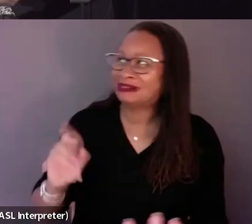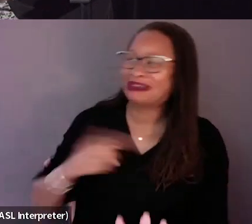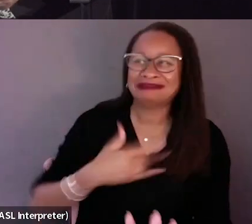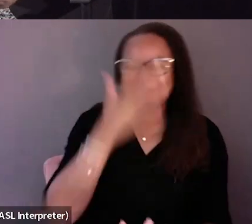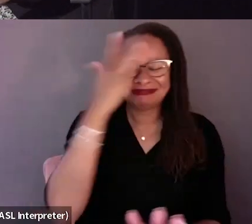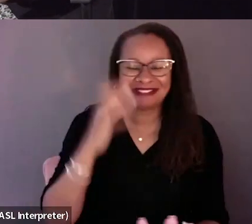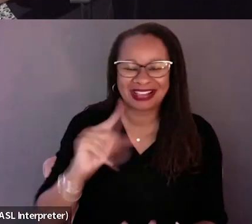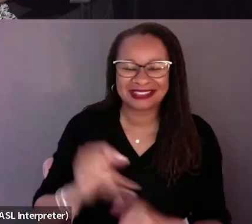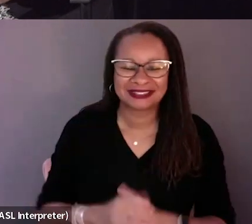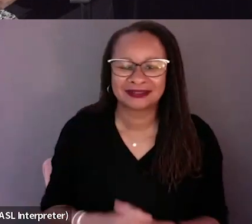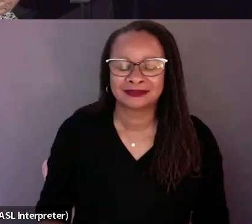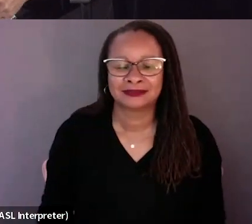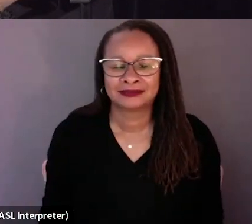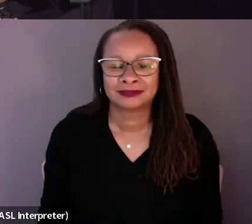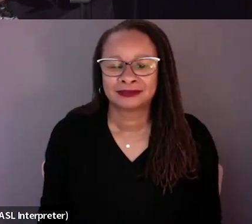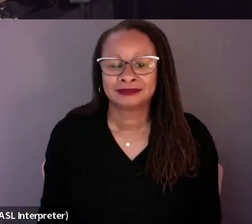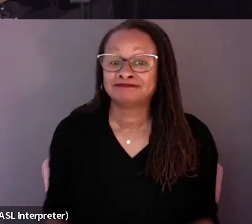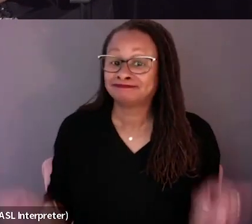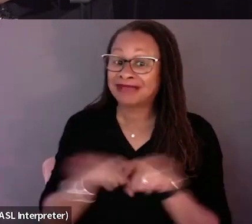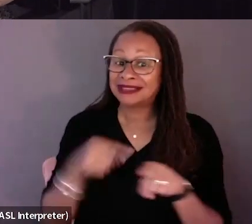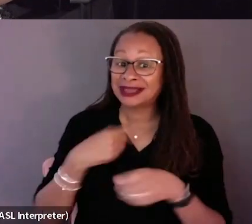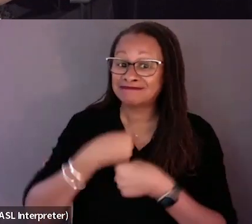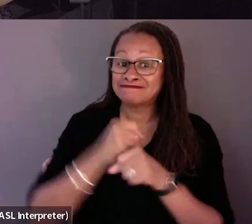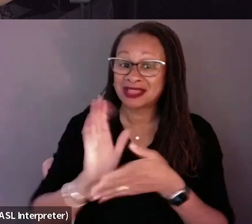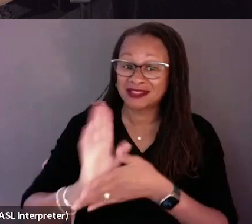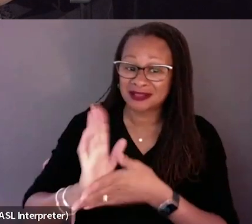like making this film, and like